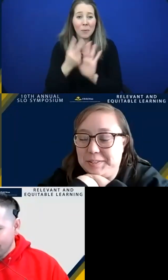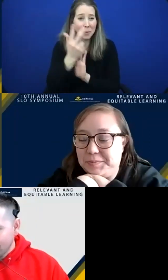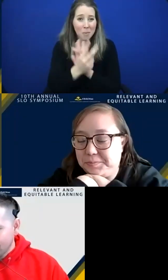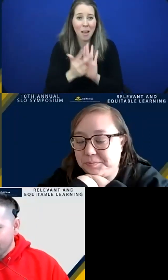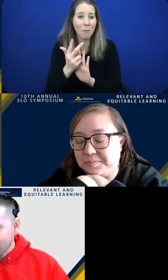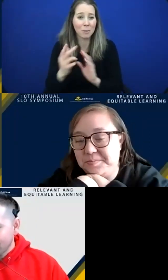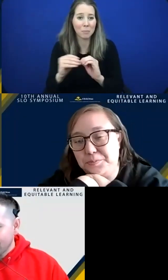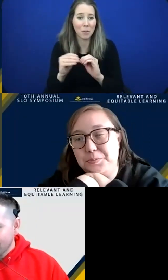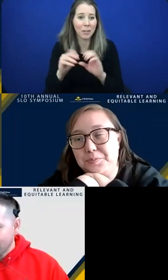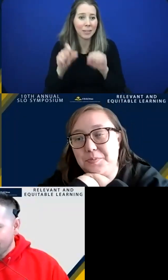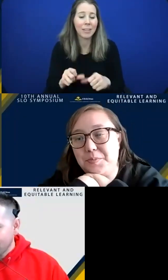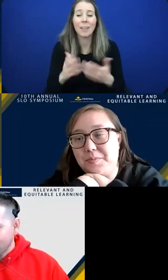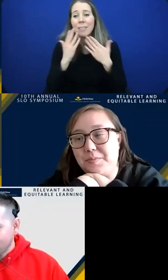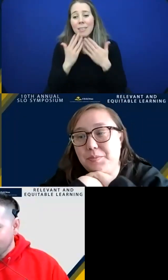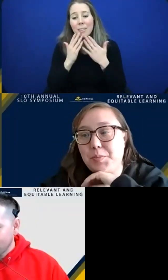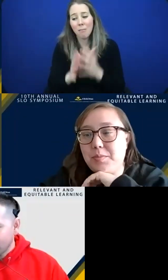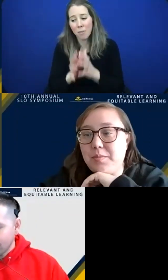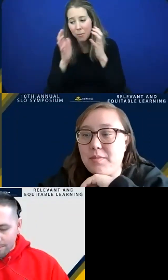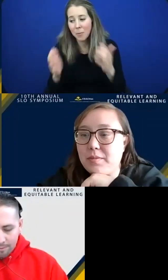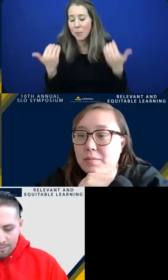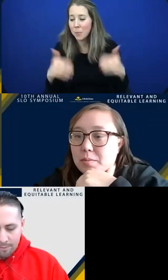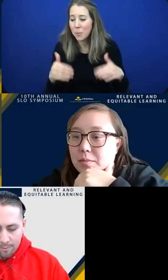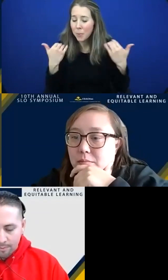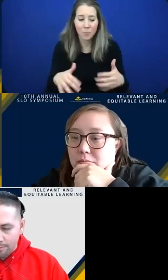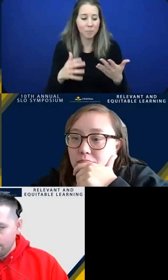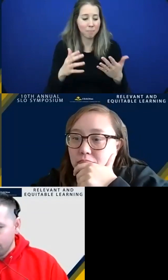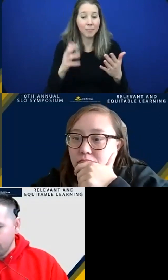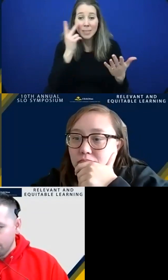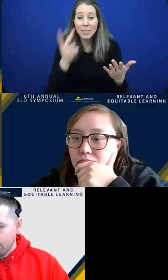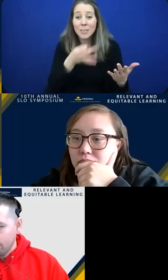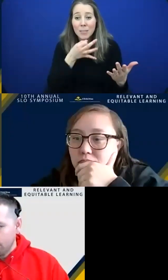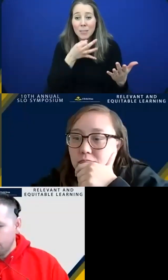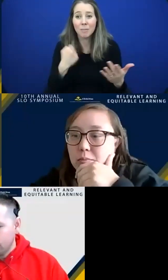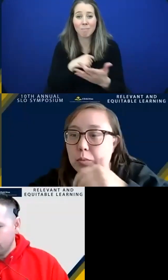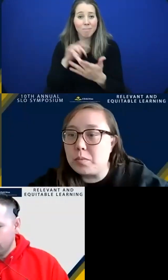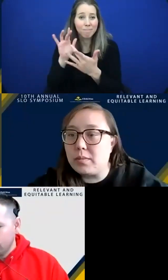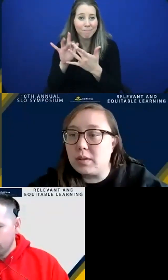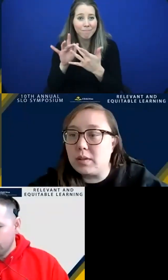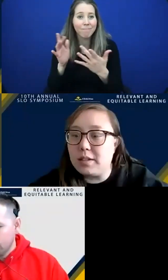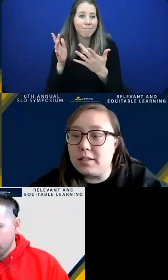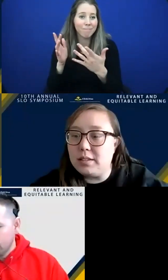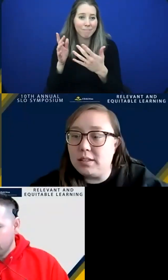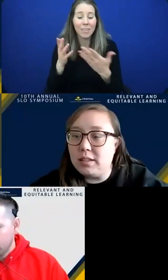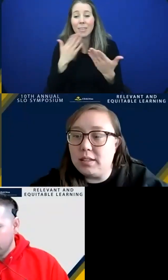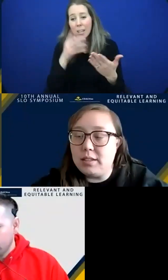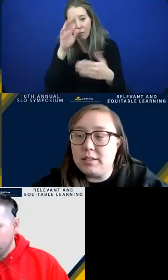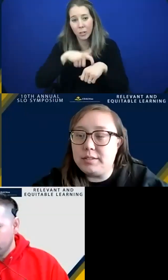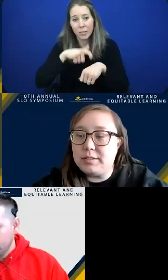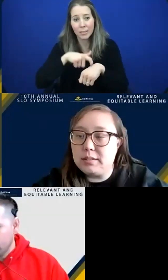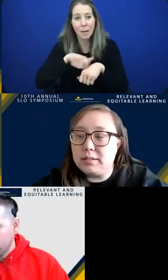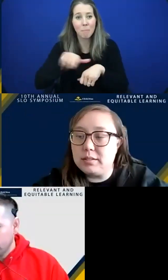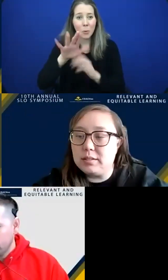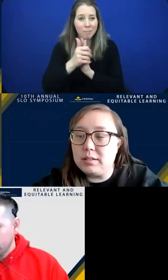Thank you very much. Gosh, we'll see you around. We'll certainly stay in touch. So thank you so much for your time, for your